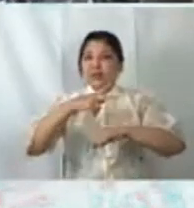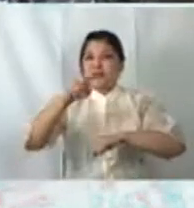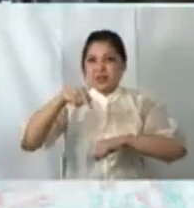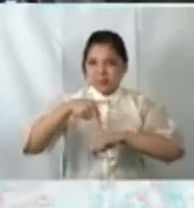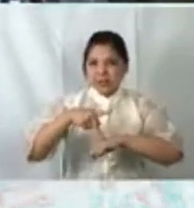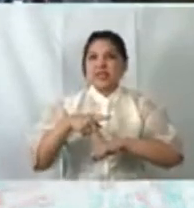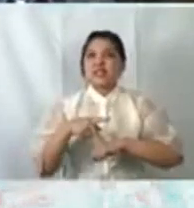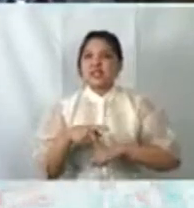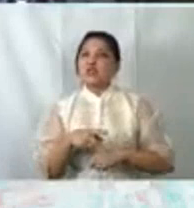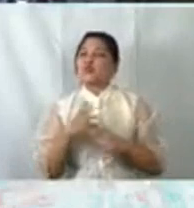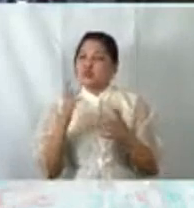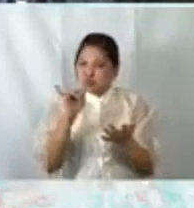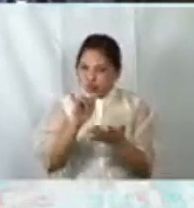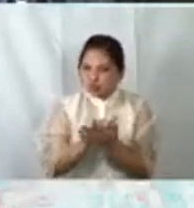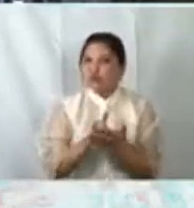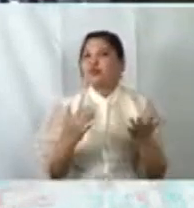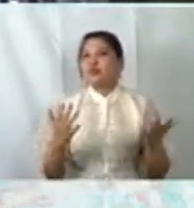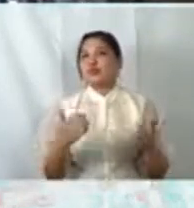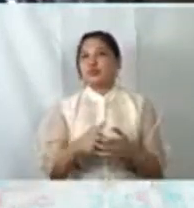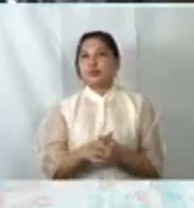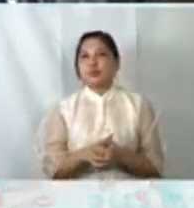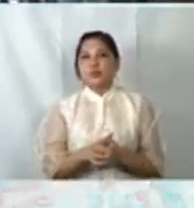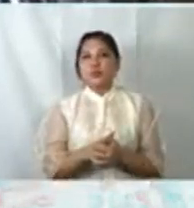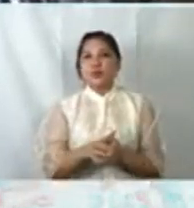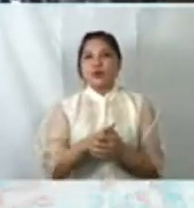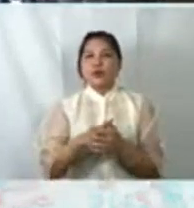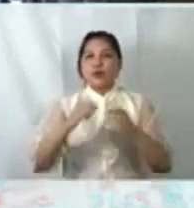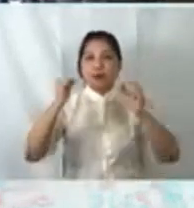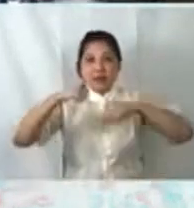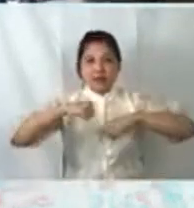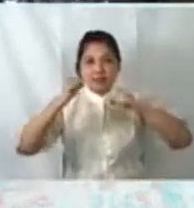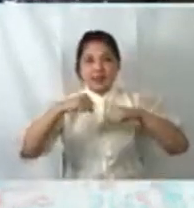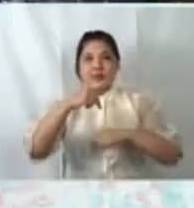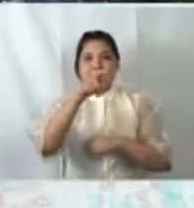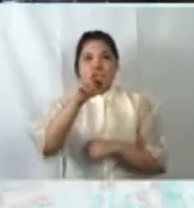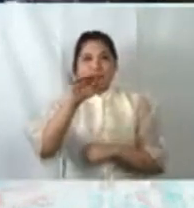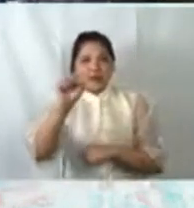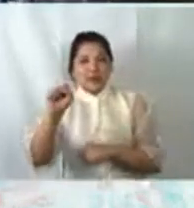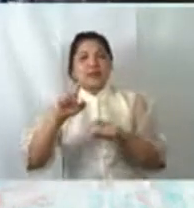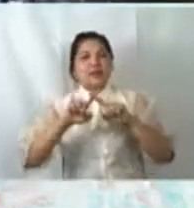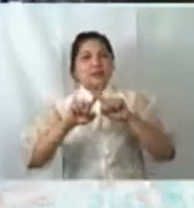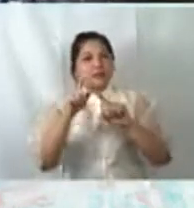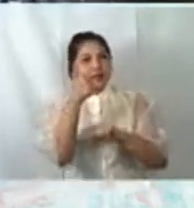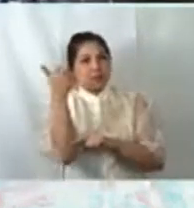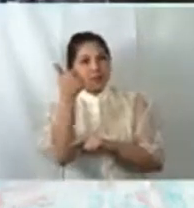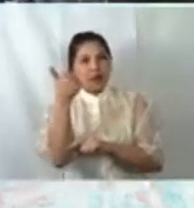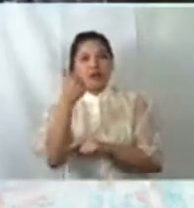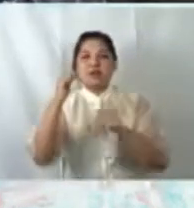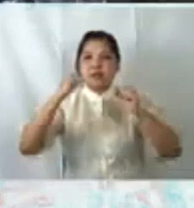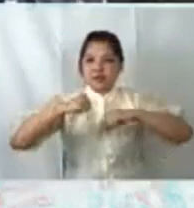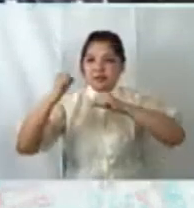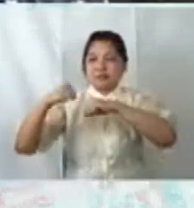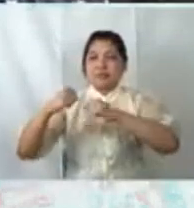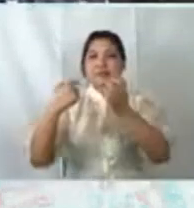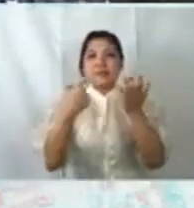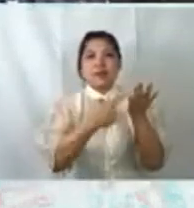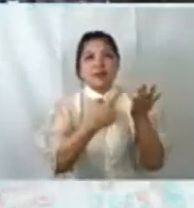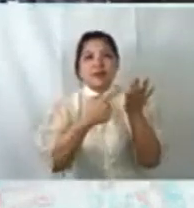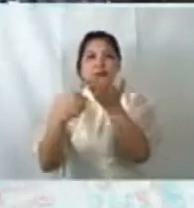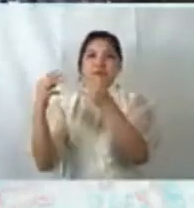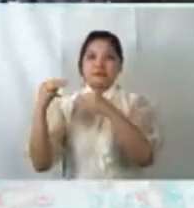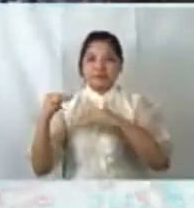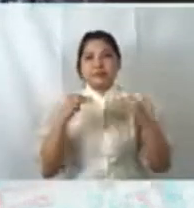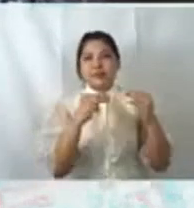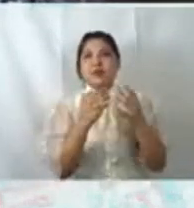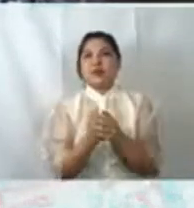Ayan. So yun po, no? Yung Treaty of Paris at iba pang mga treaties, conventions ang nagkaroon